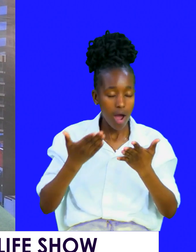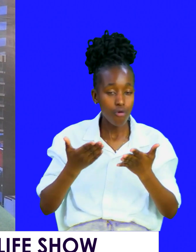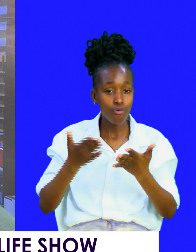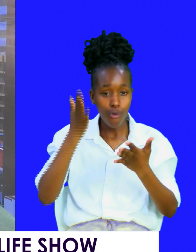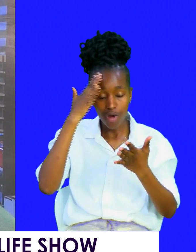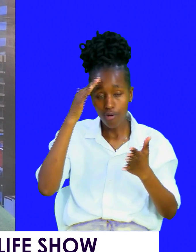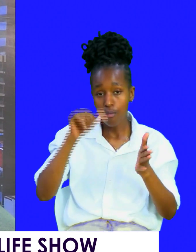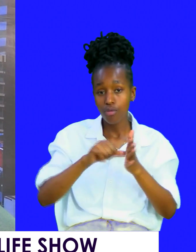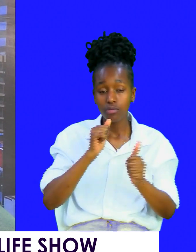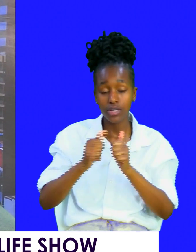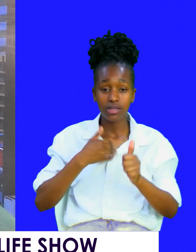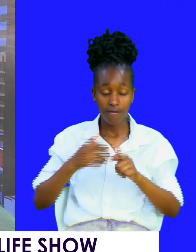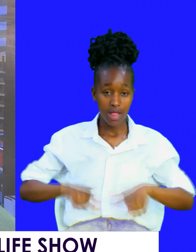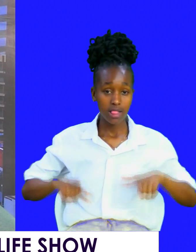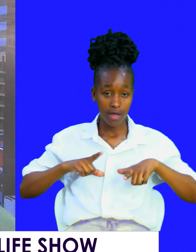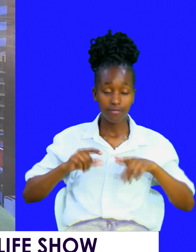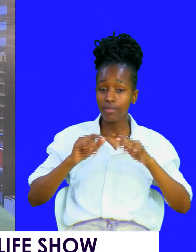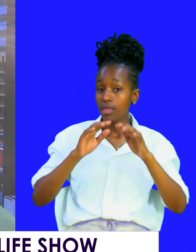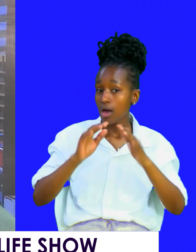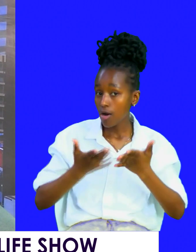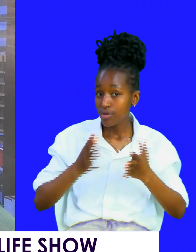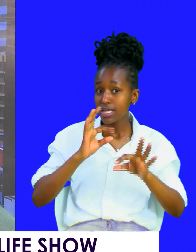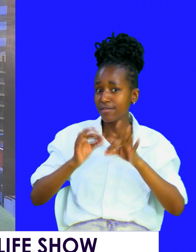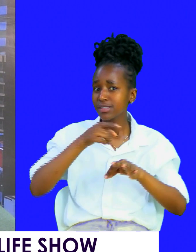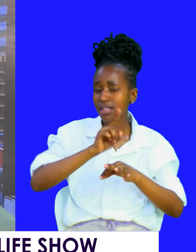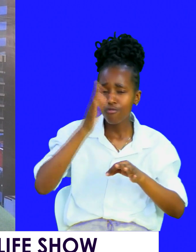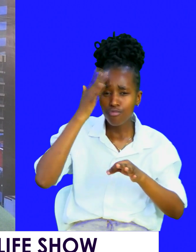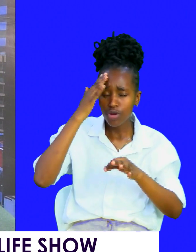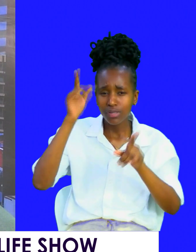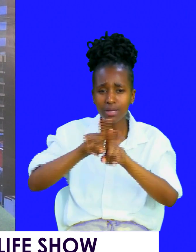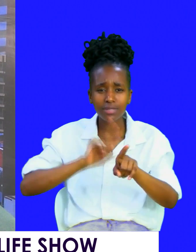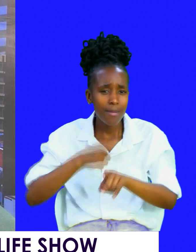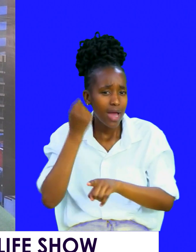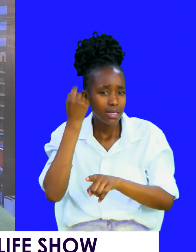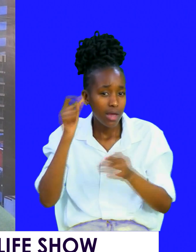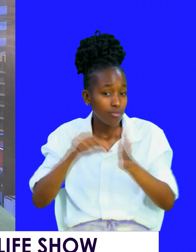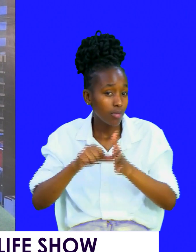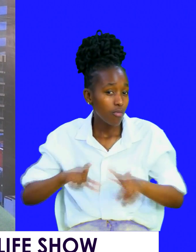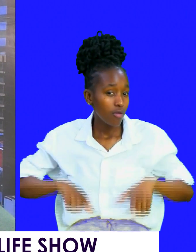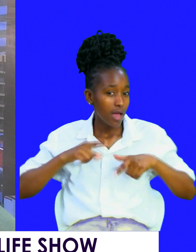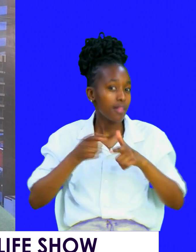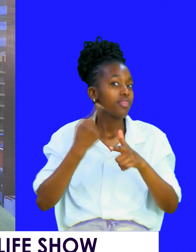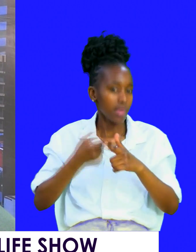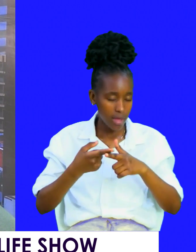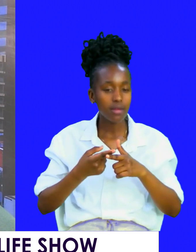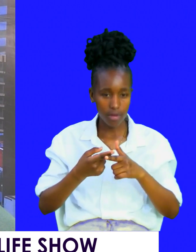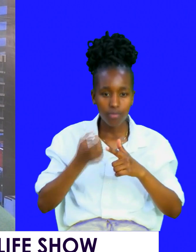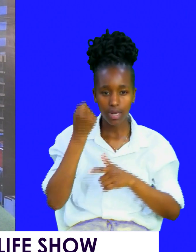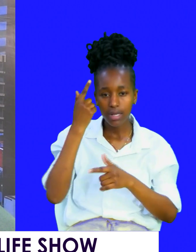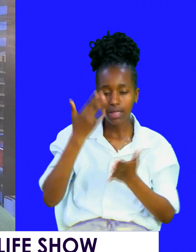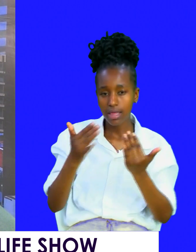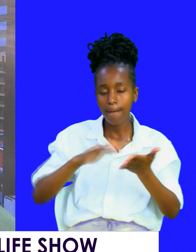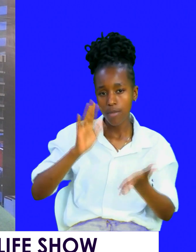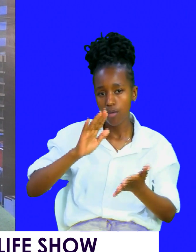that aspect of diagnosing the problems of life that is at threat. Did you know that? That is where the